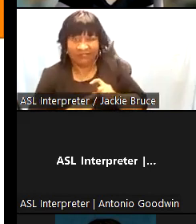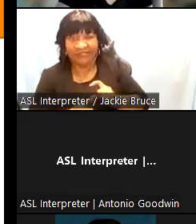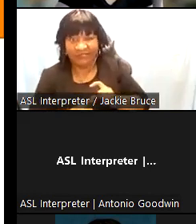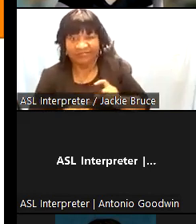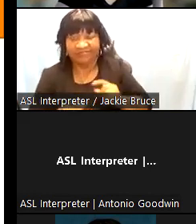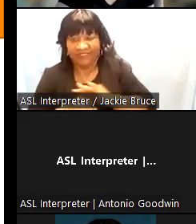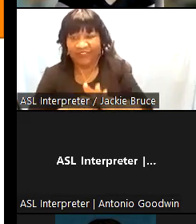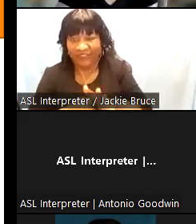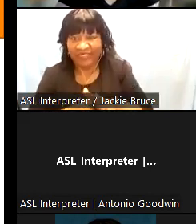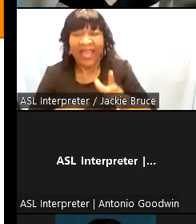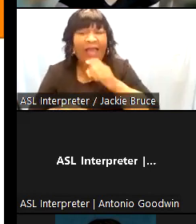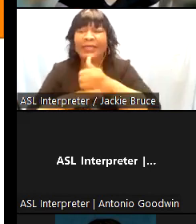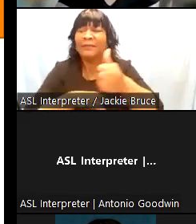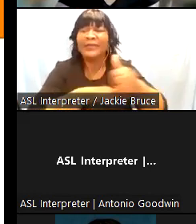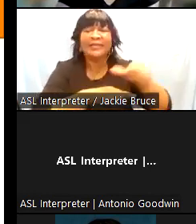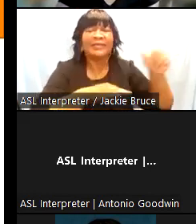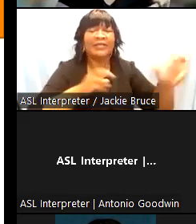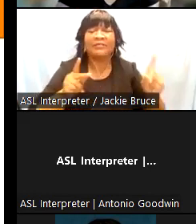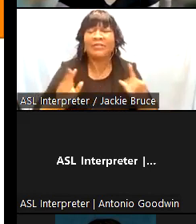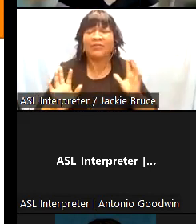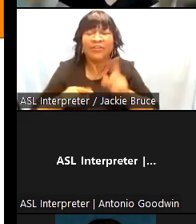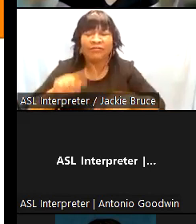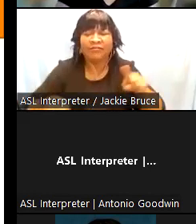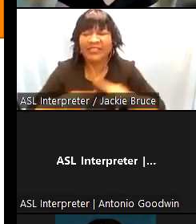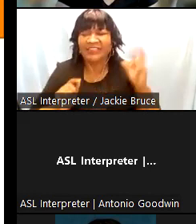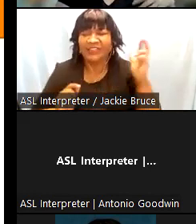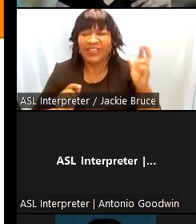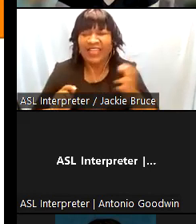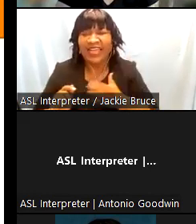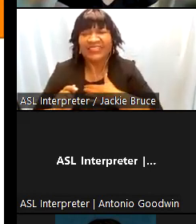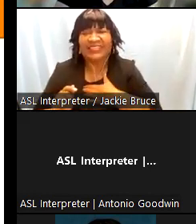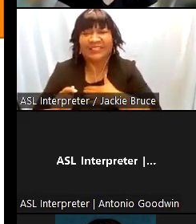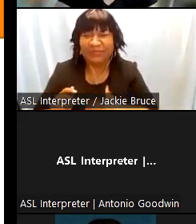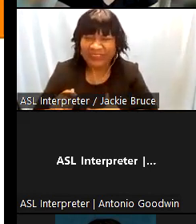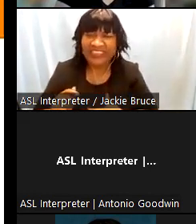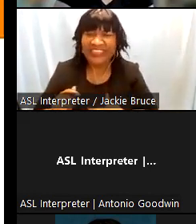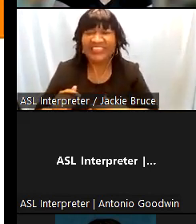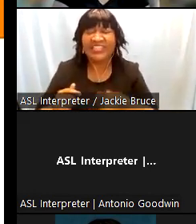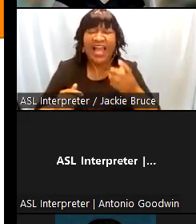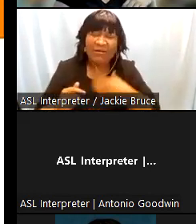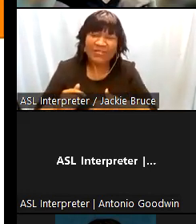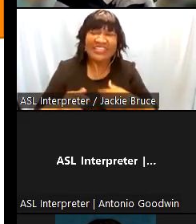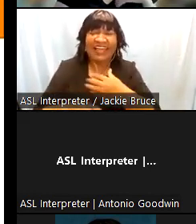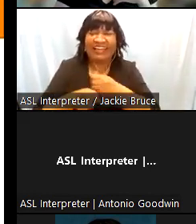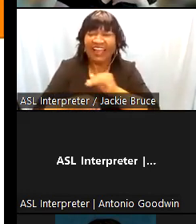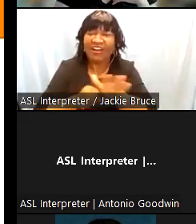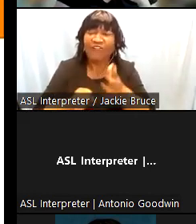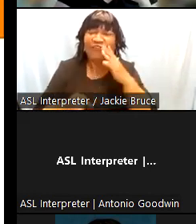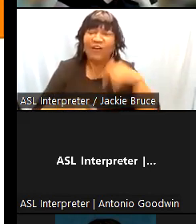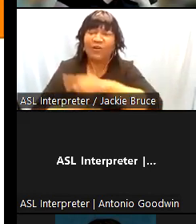And that's not to blame other people who get it for other reasons. I just wish I could have gotten it from a nice dinner on a patio somewhere